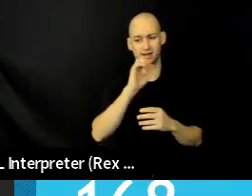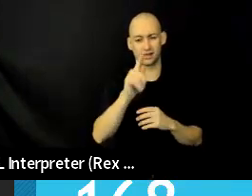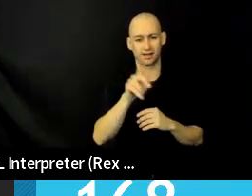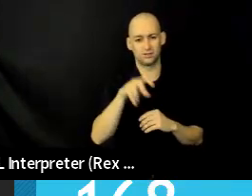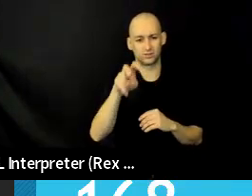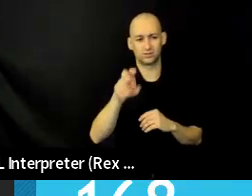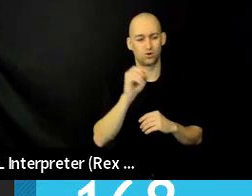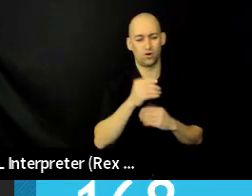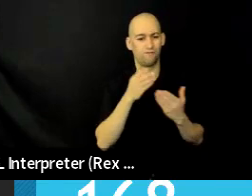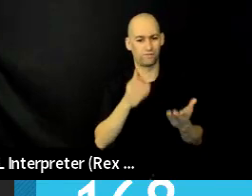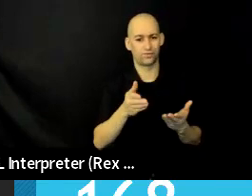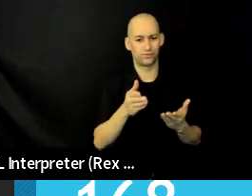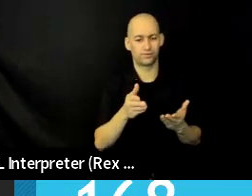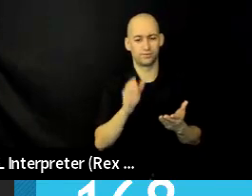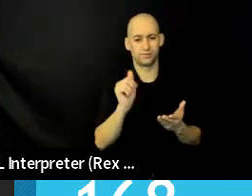offer appraisal.